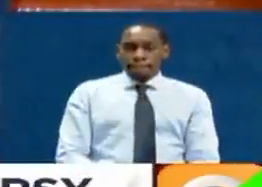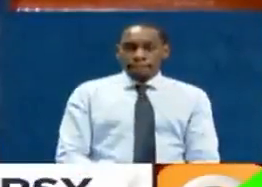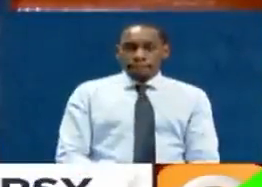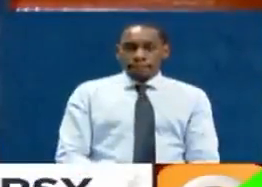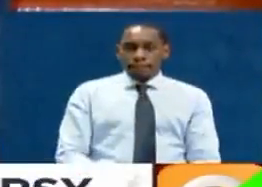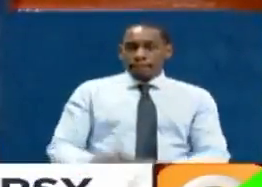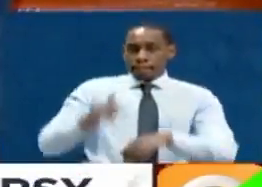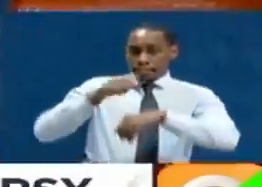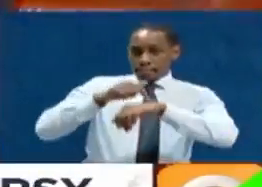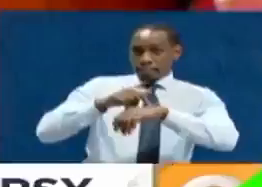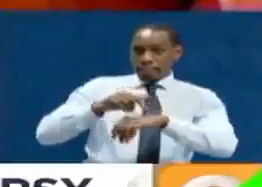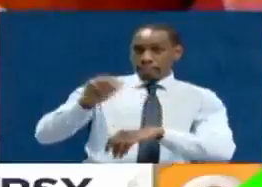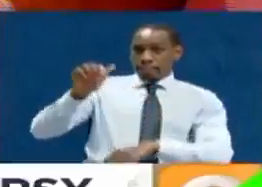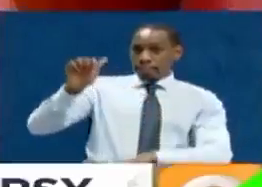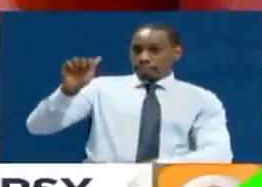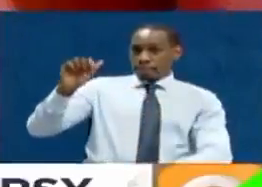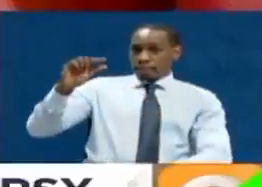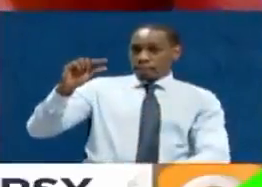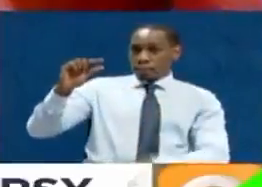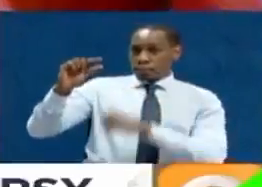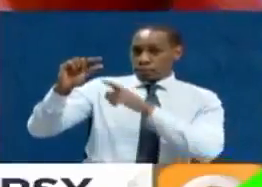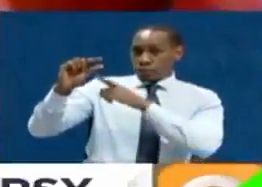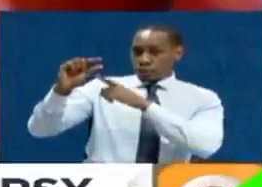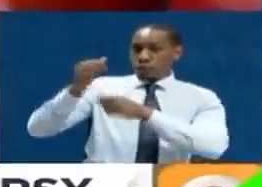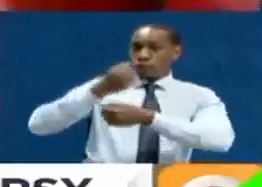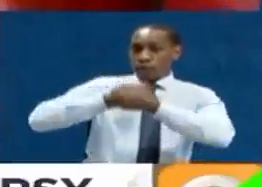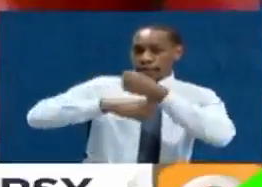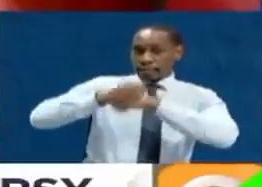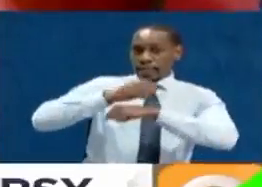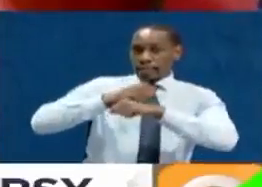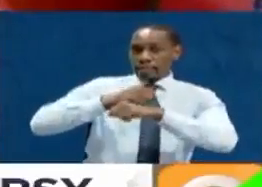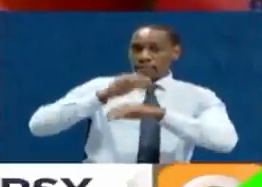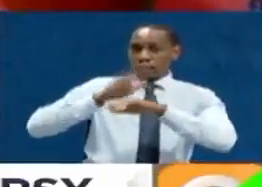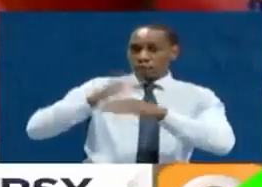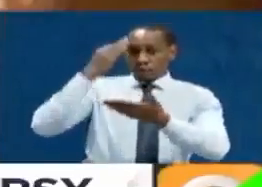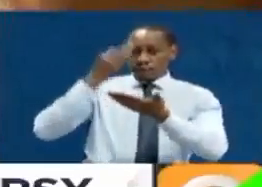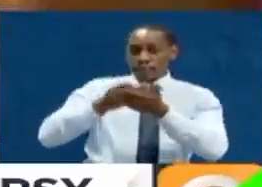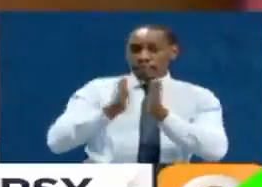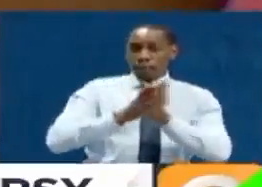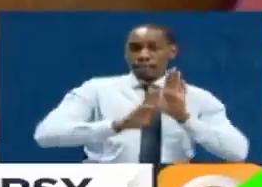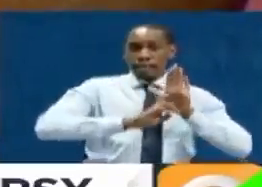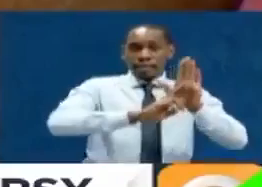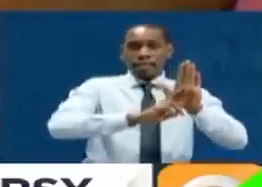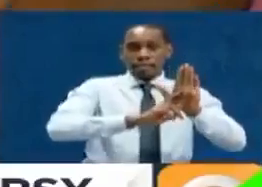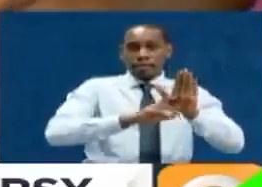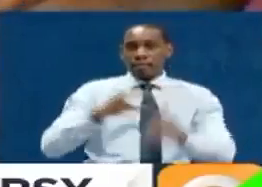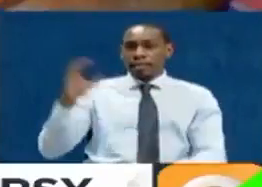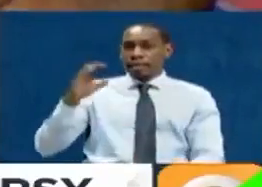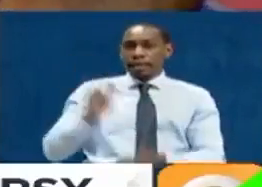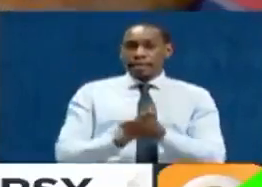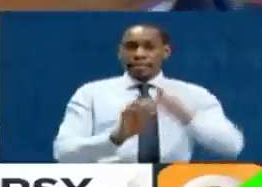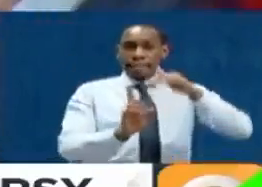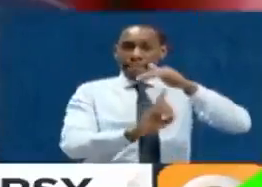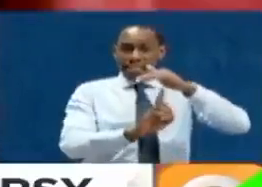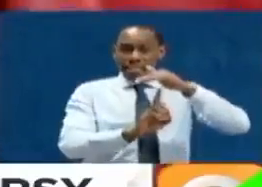are the Attorney General, you act on the good faith and representations of your clients, the